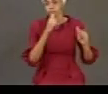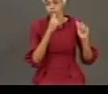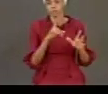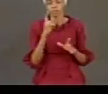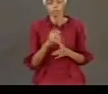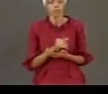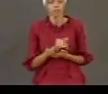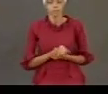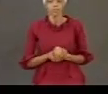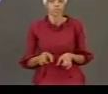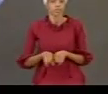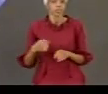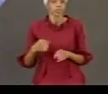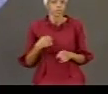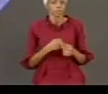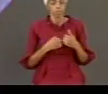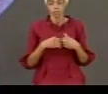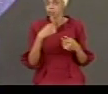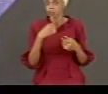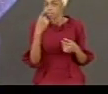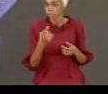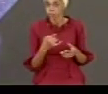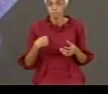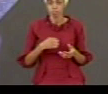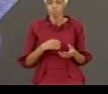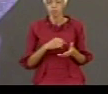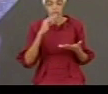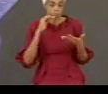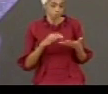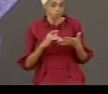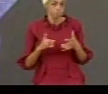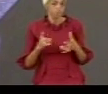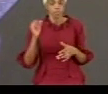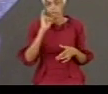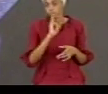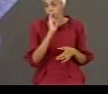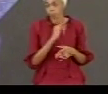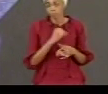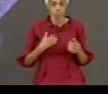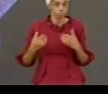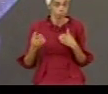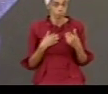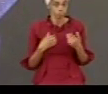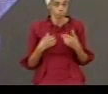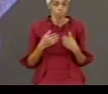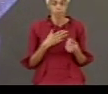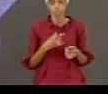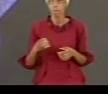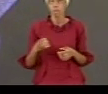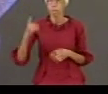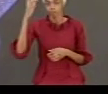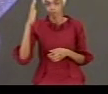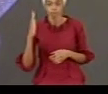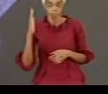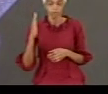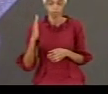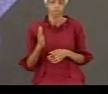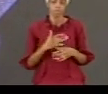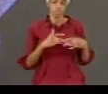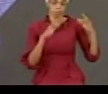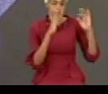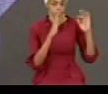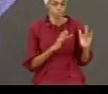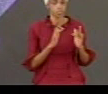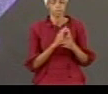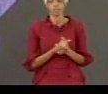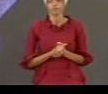said, we are considering Israel's murmuring and divine intervention. Shortly, Israel